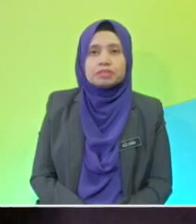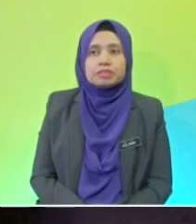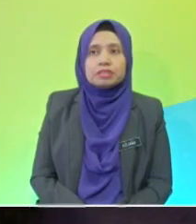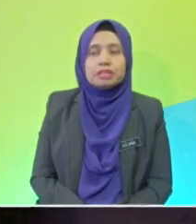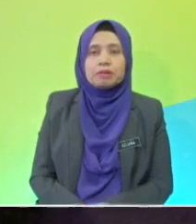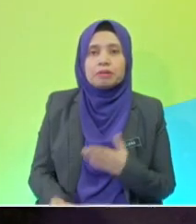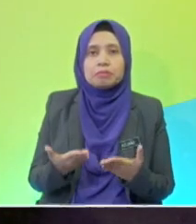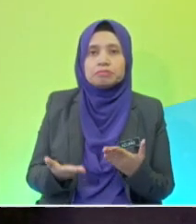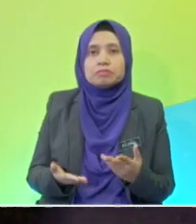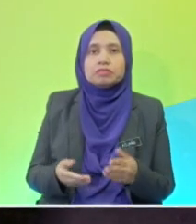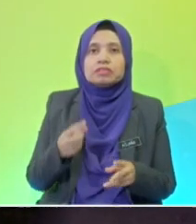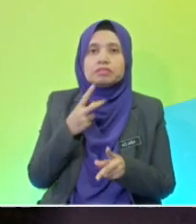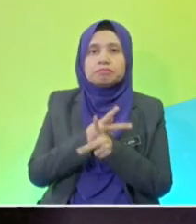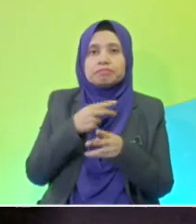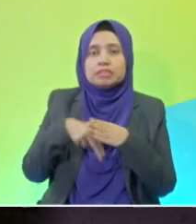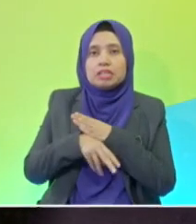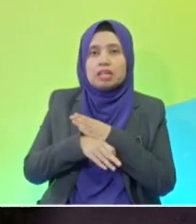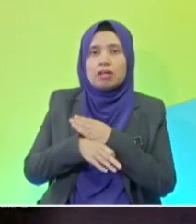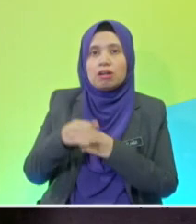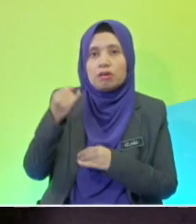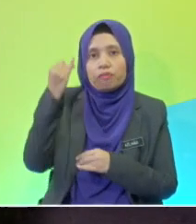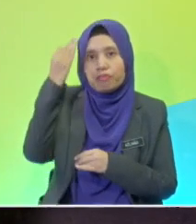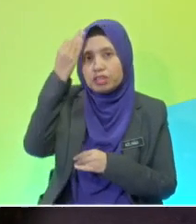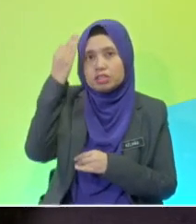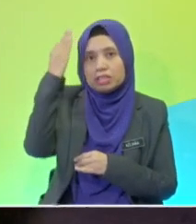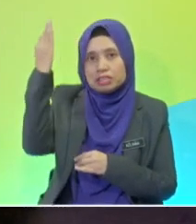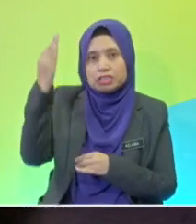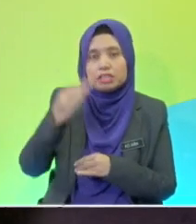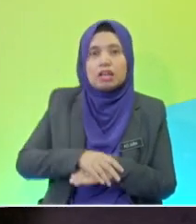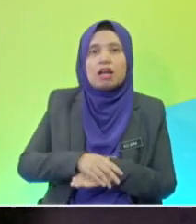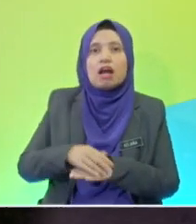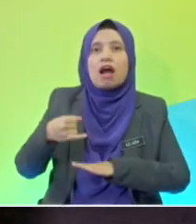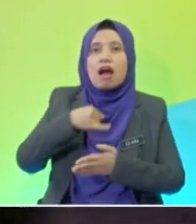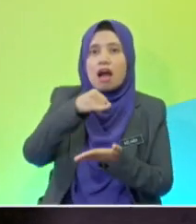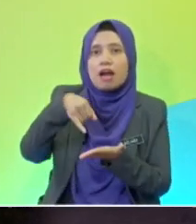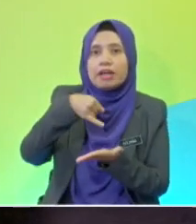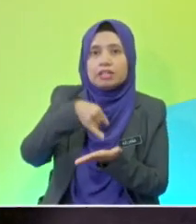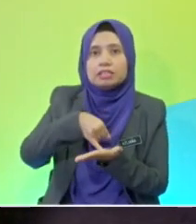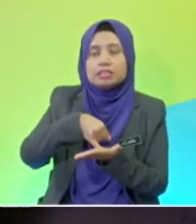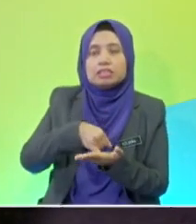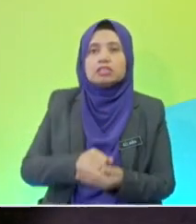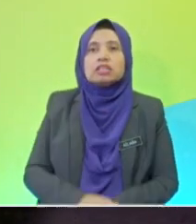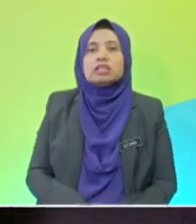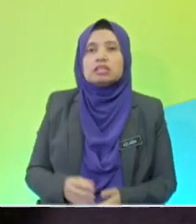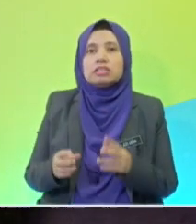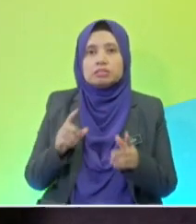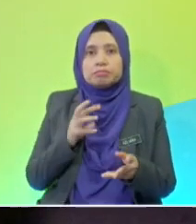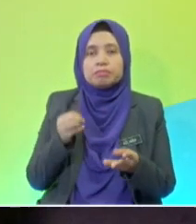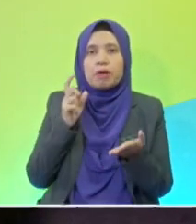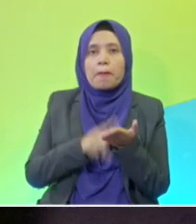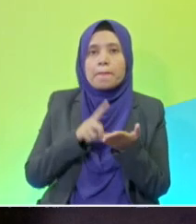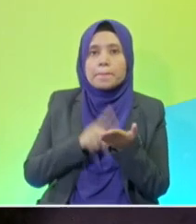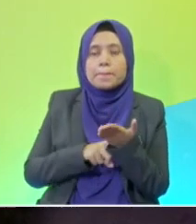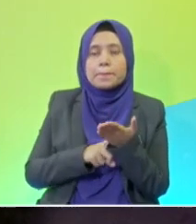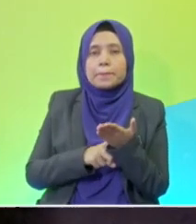island. Yeah. Okay, so now moving on to the next one. Okay. Your task, what you have to do. Since we have discussed all the points